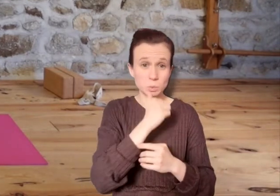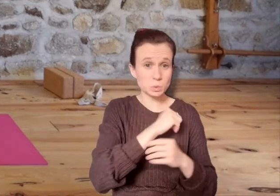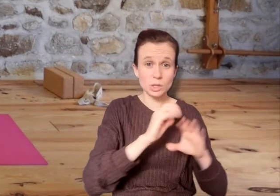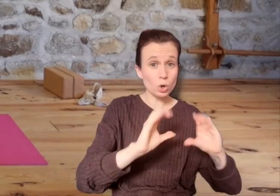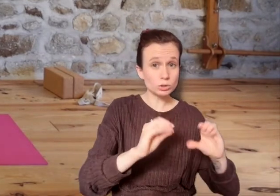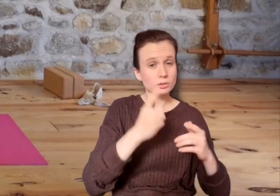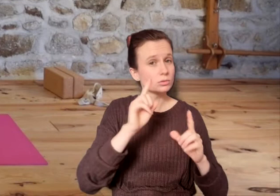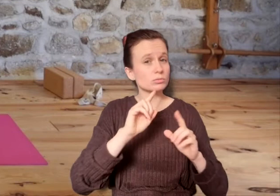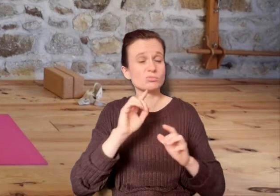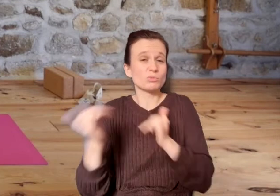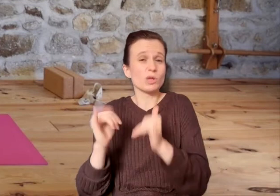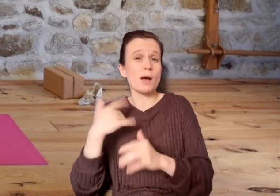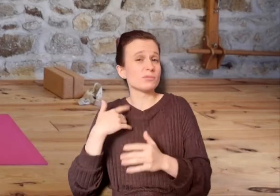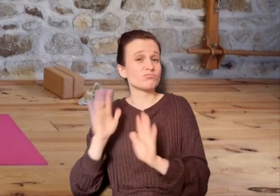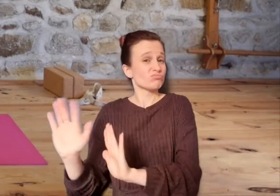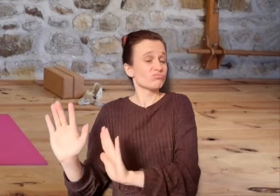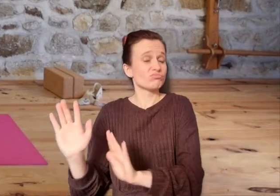use a cushion, sometimes I don't.